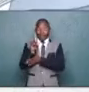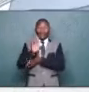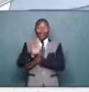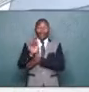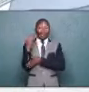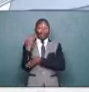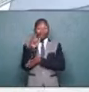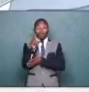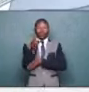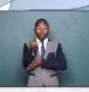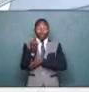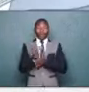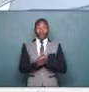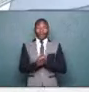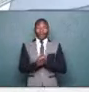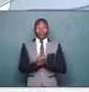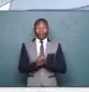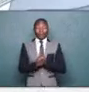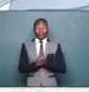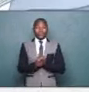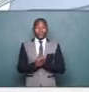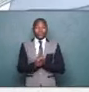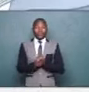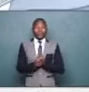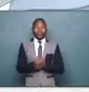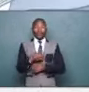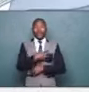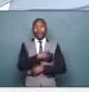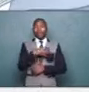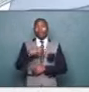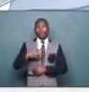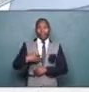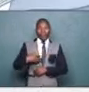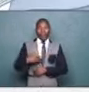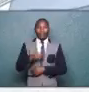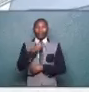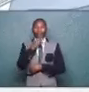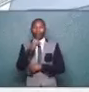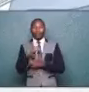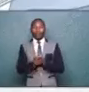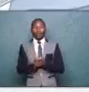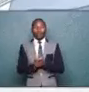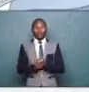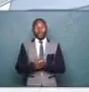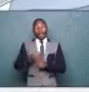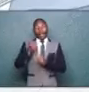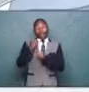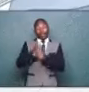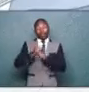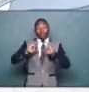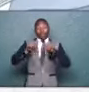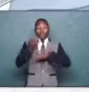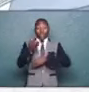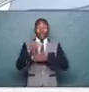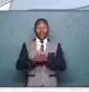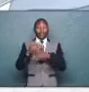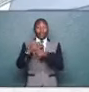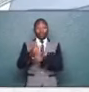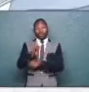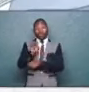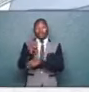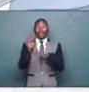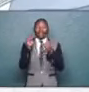number of that person. Ladies and gentlemen, for this pilot voter registration, the Commission